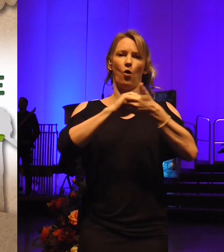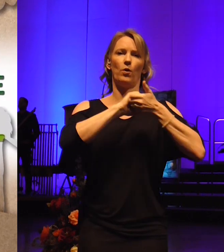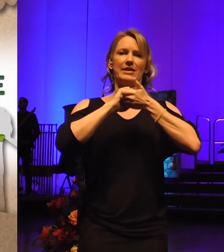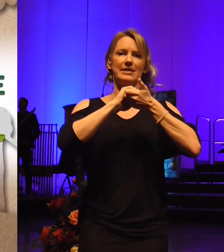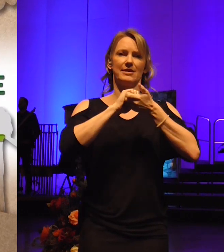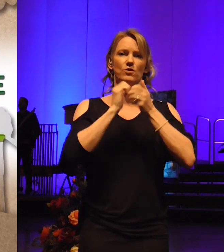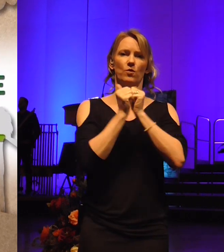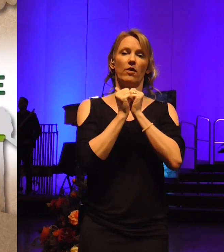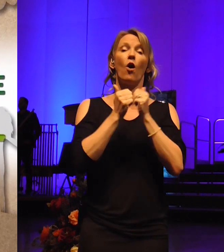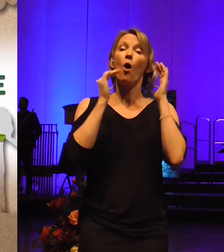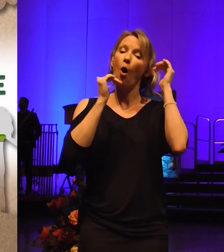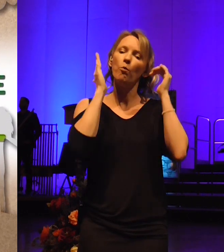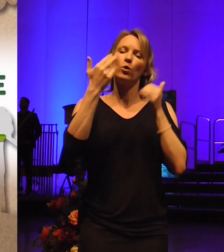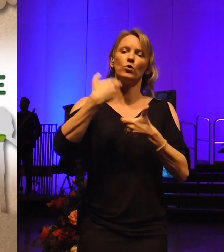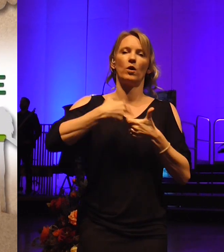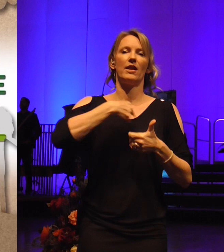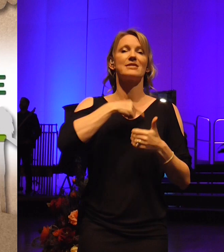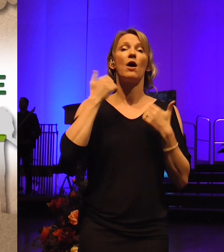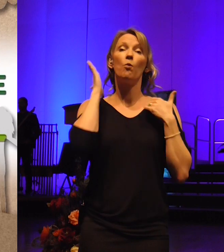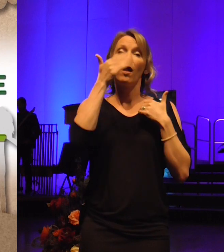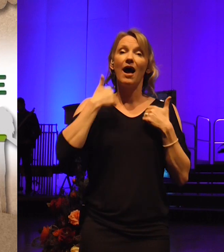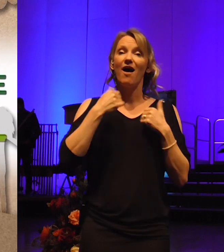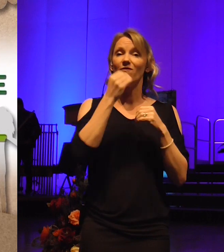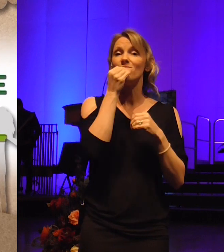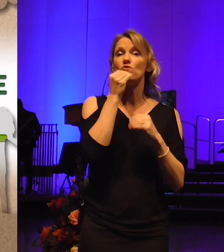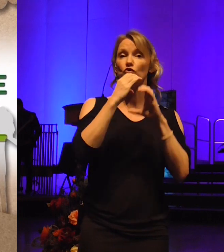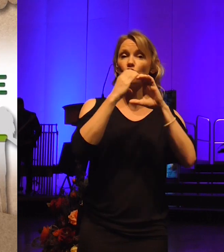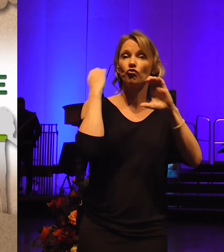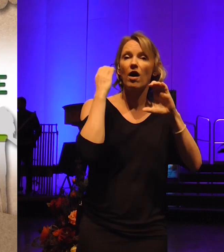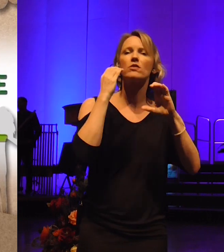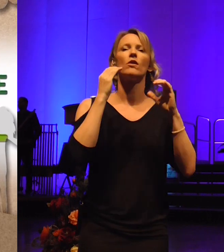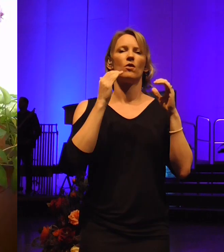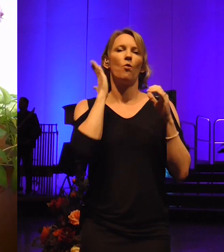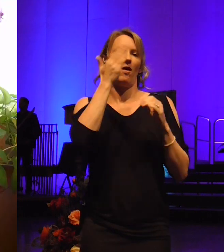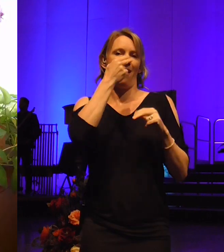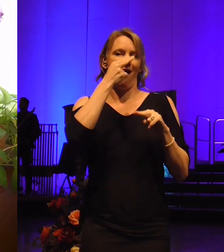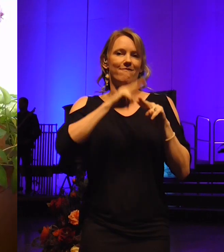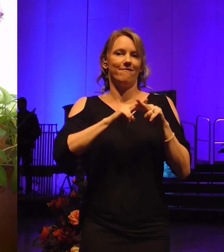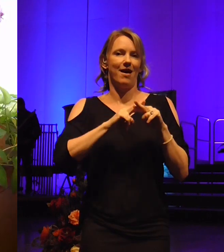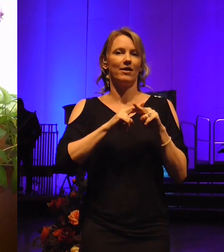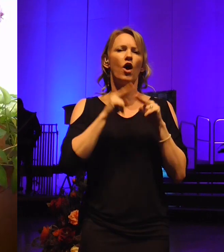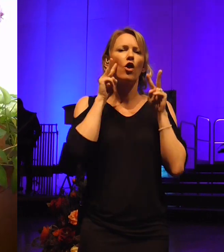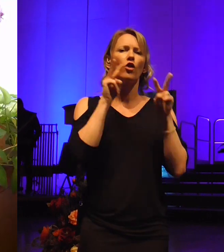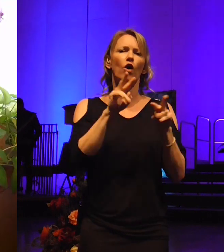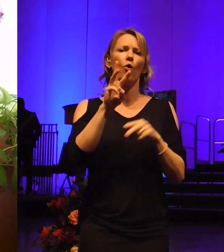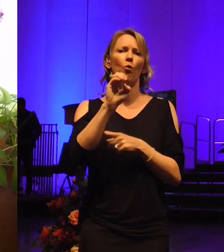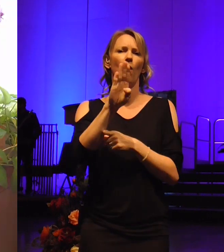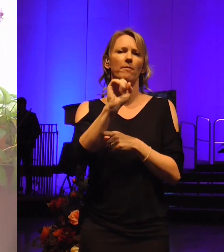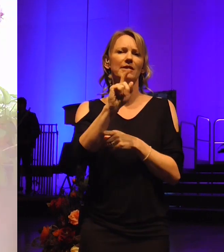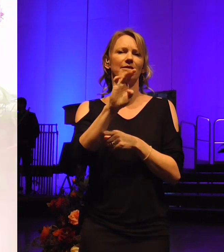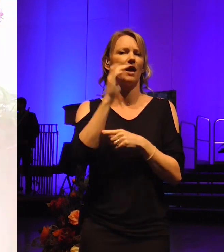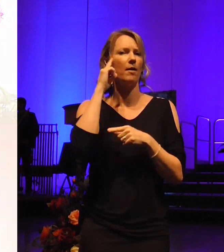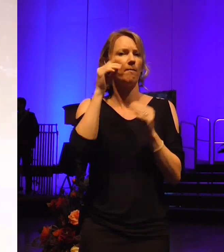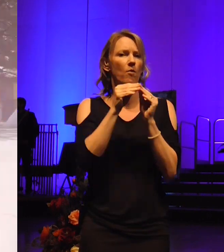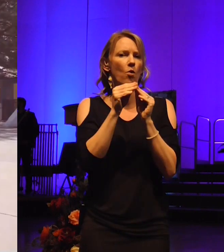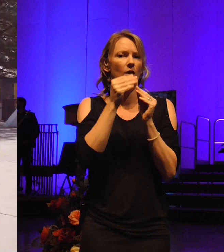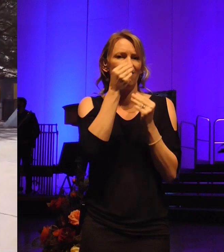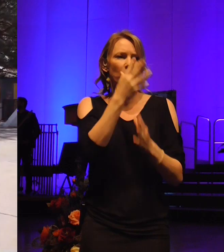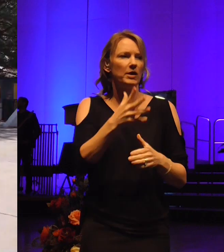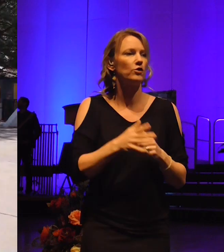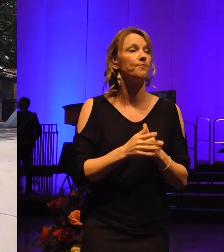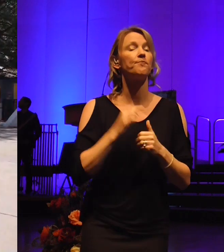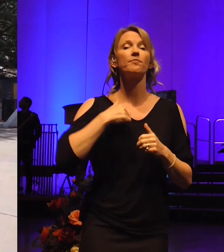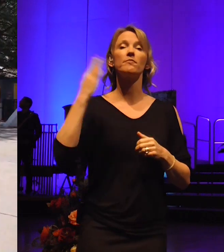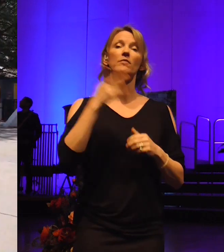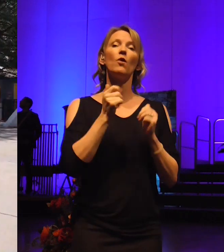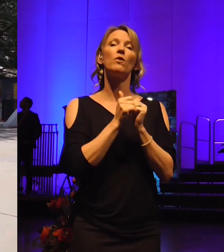other. I hope that you'll join us. We'll have food trucks, and there's going to be a lot of fun. Check out our website for more information.